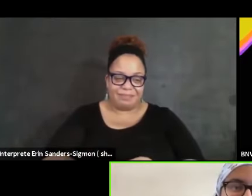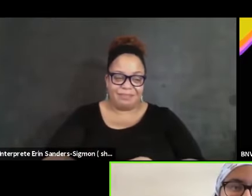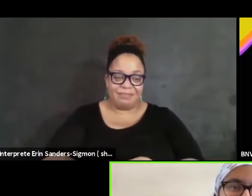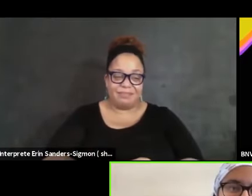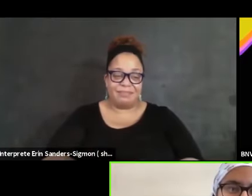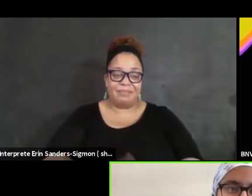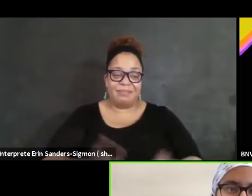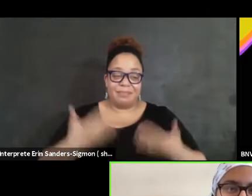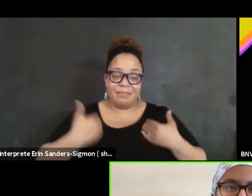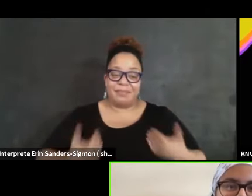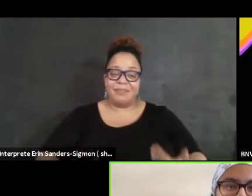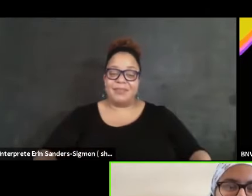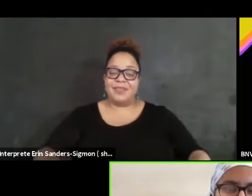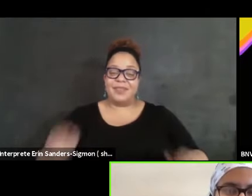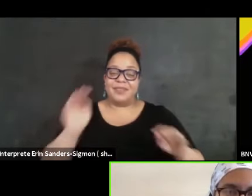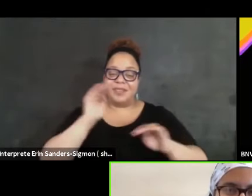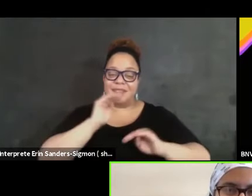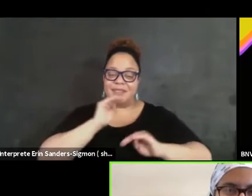satisfied.